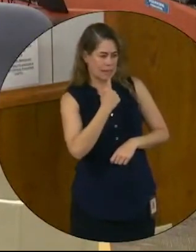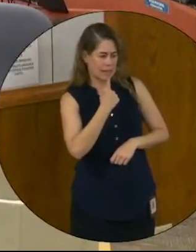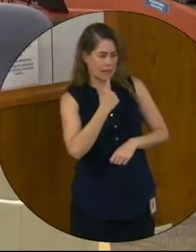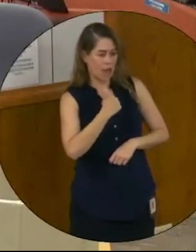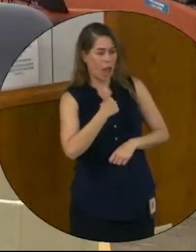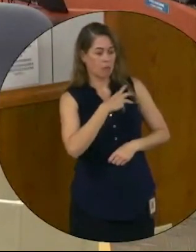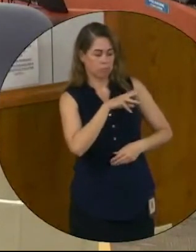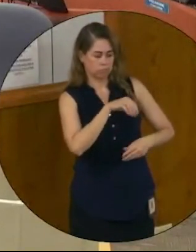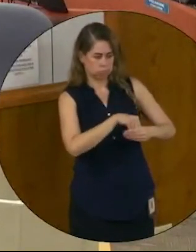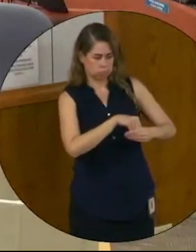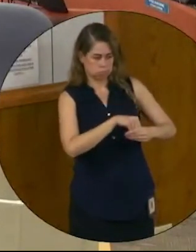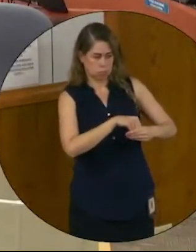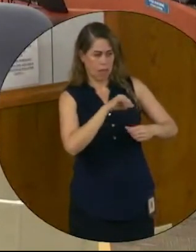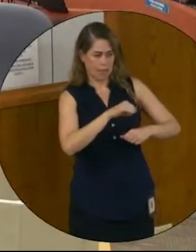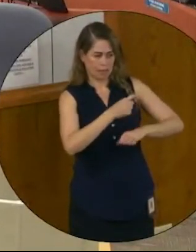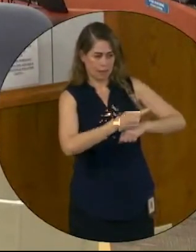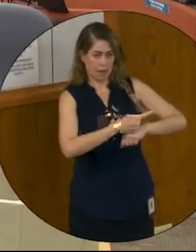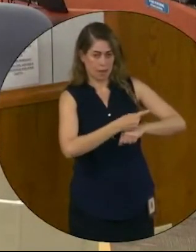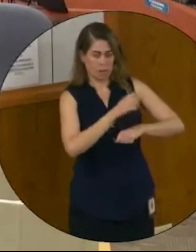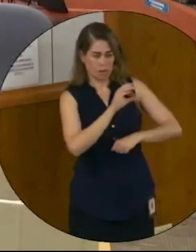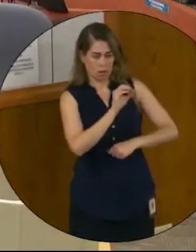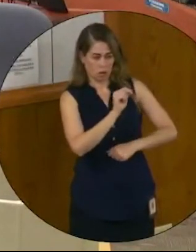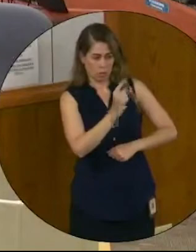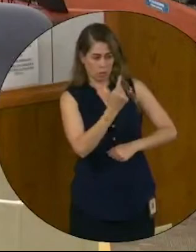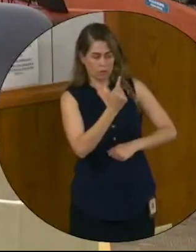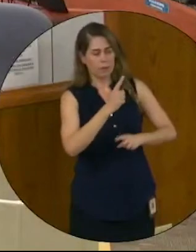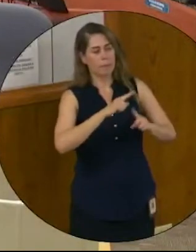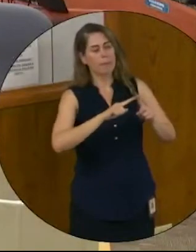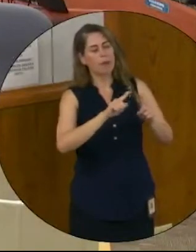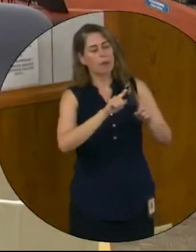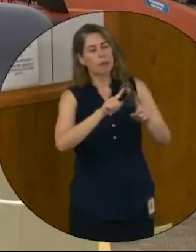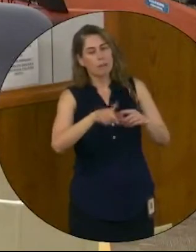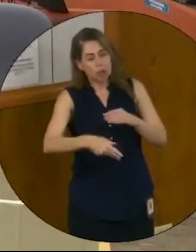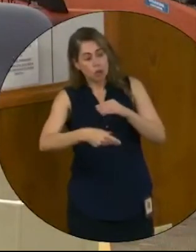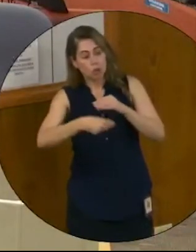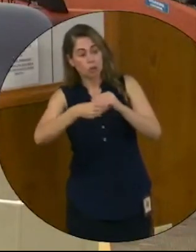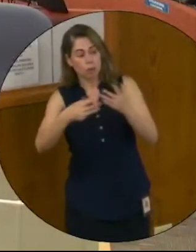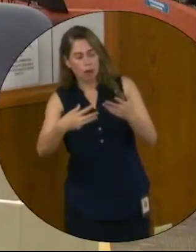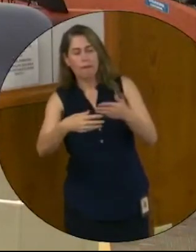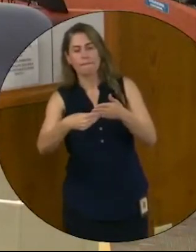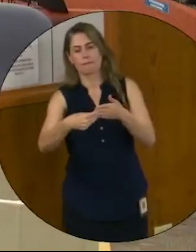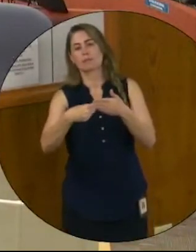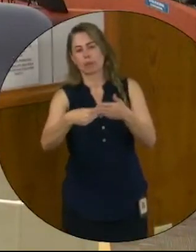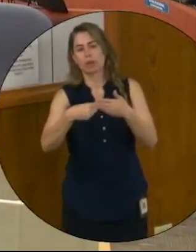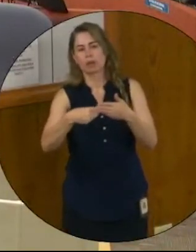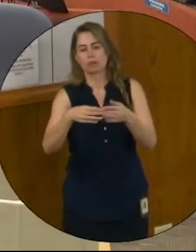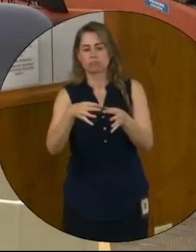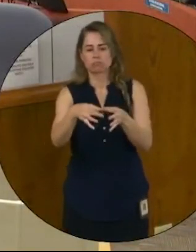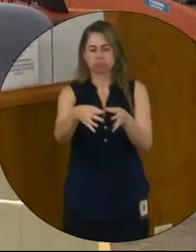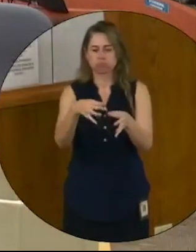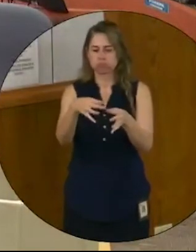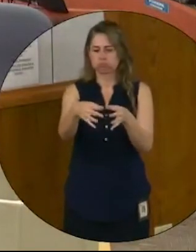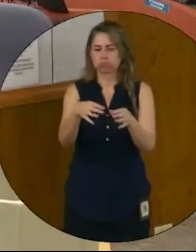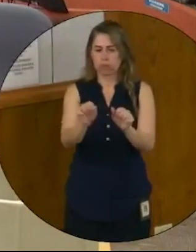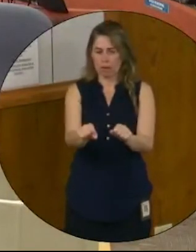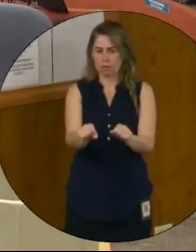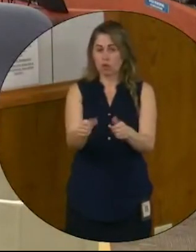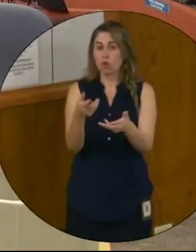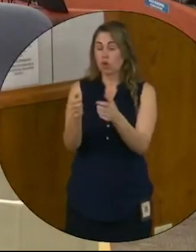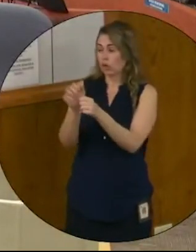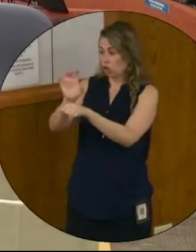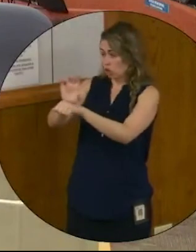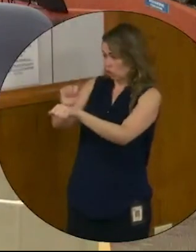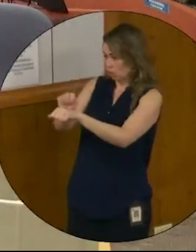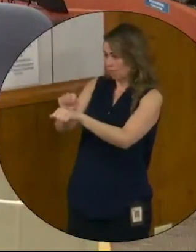dates, but I'm also building in the flexibility to work with the consultant, and if they say that date is